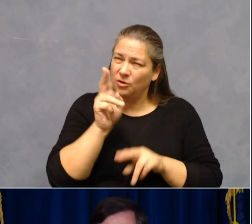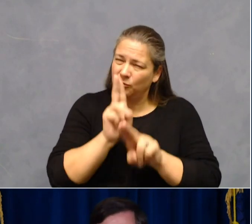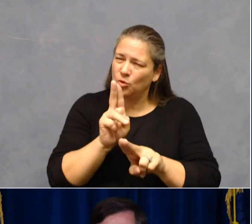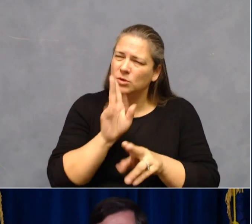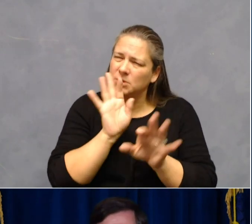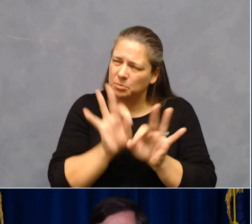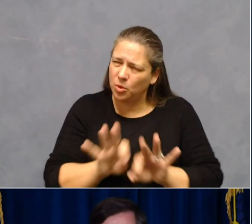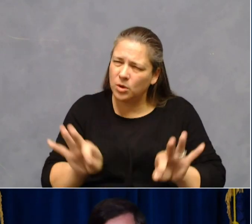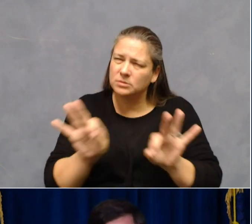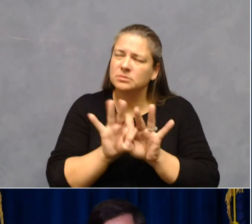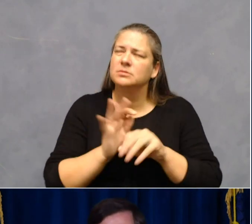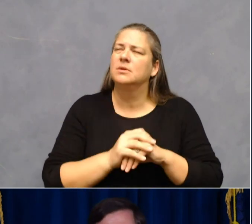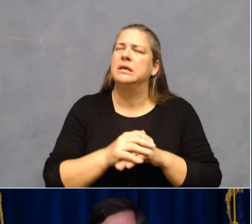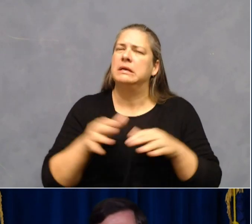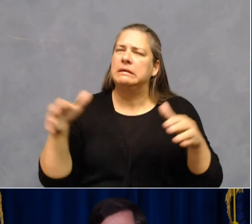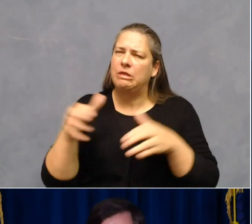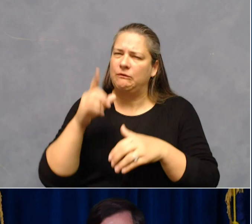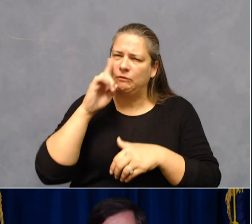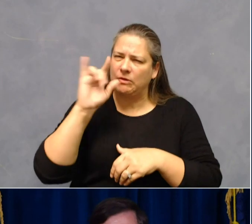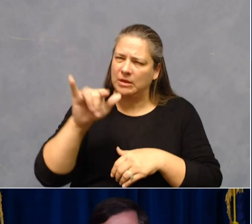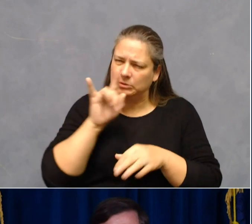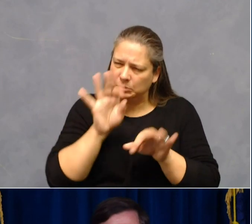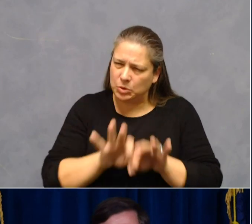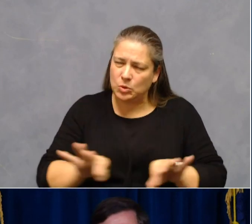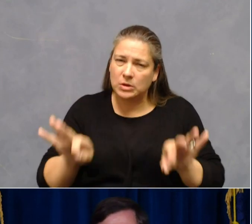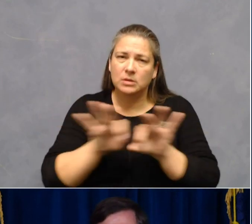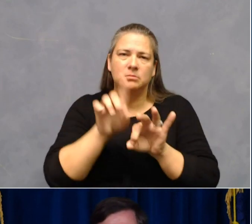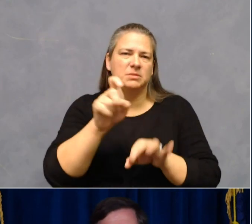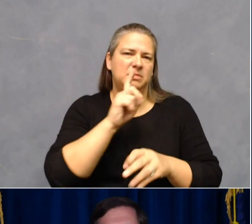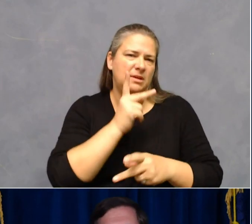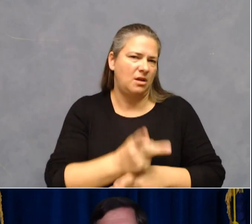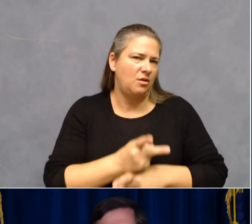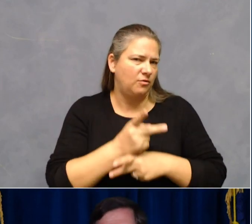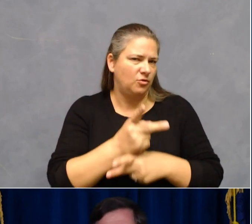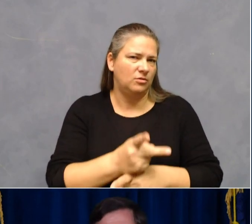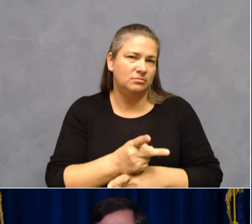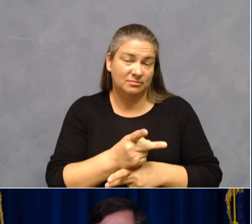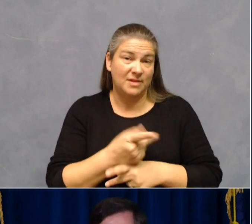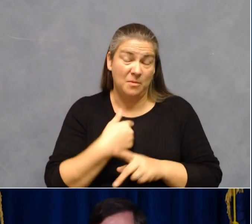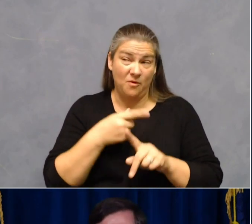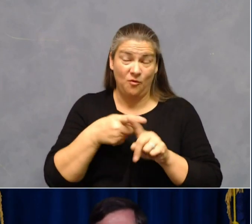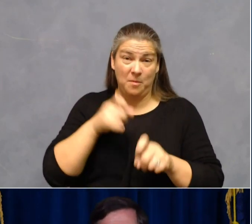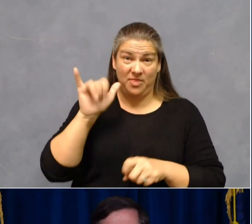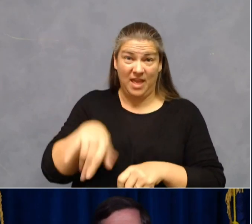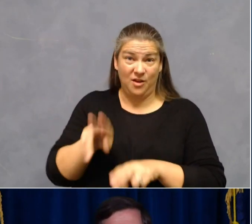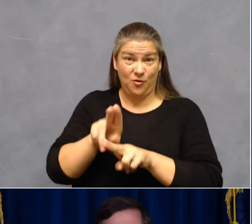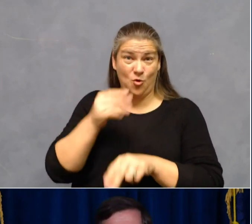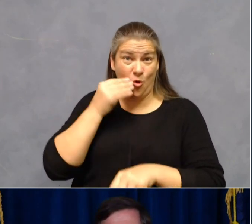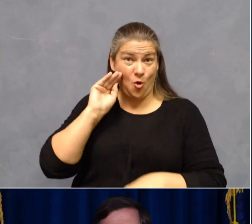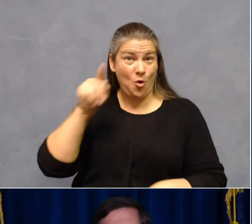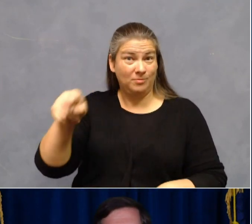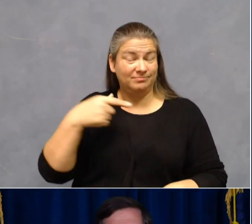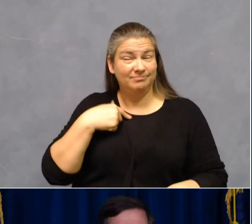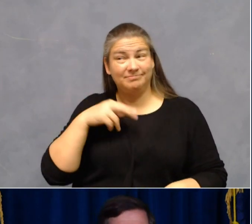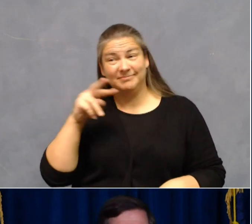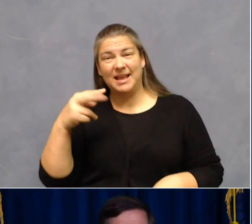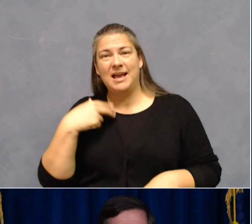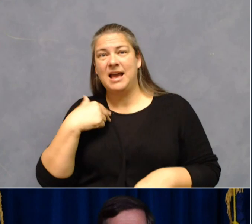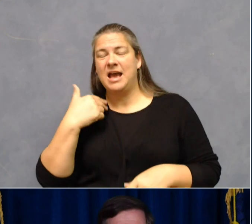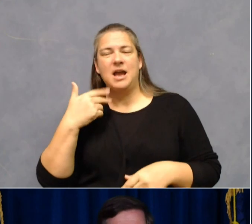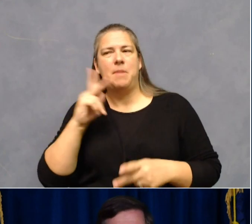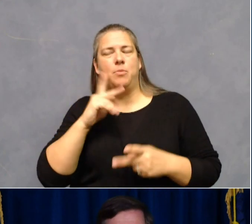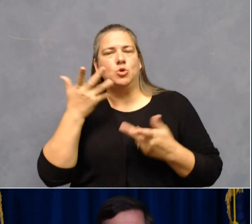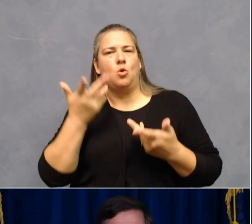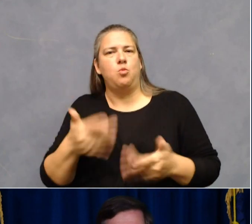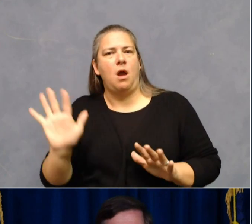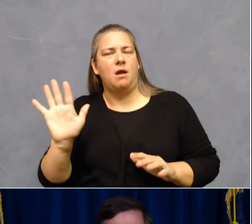careful, because I can tell you, coming from that Beshear funeral home, no one wants that moment, the moment when they're being